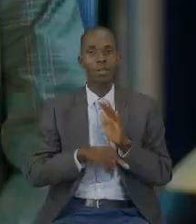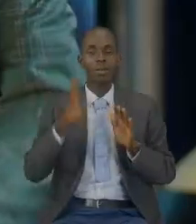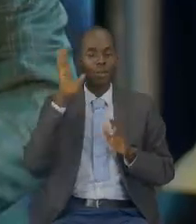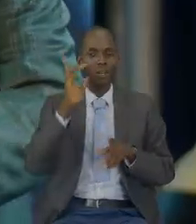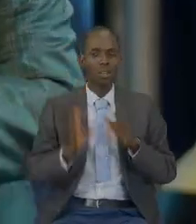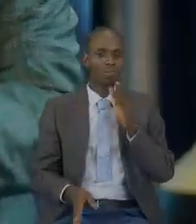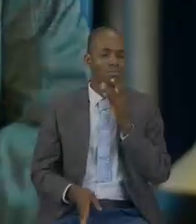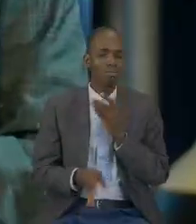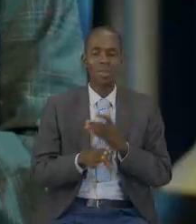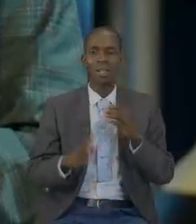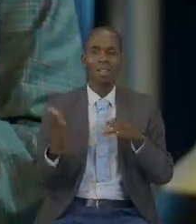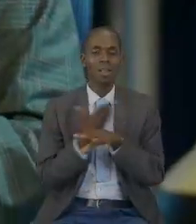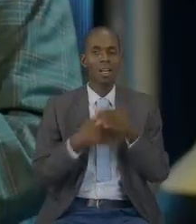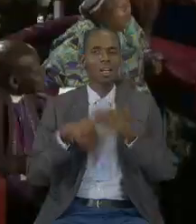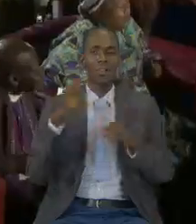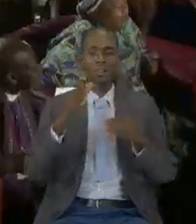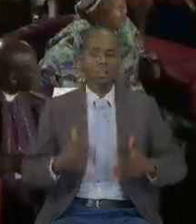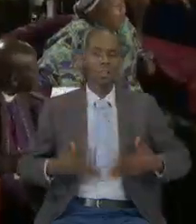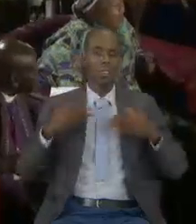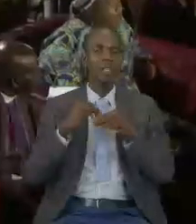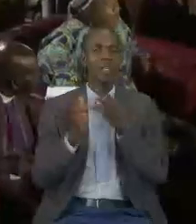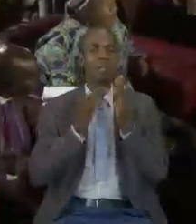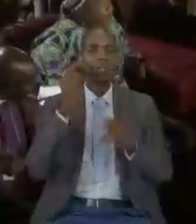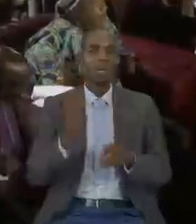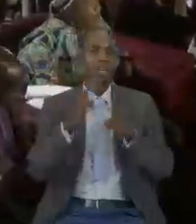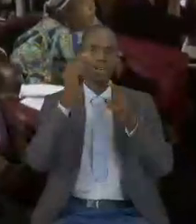of your life in Jesus'